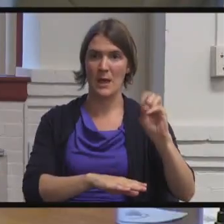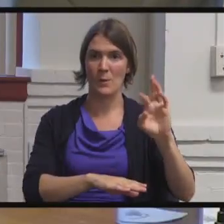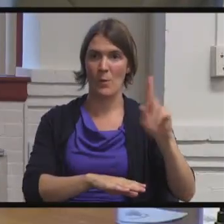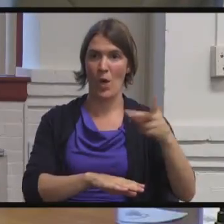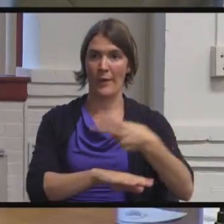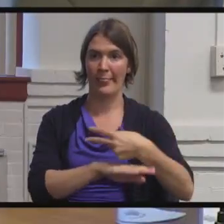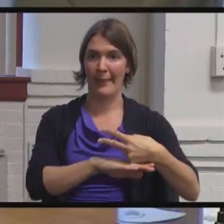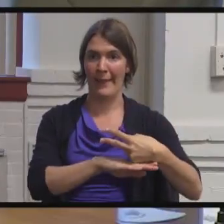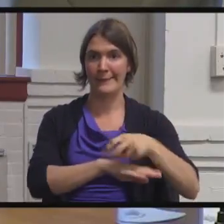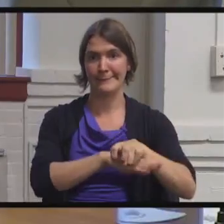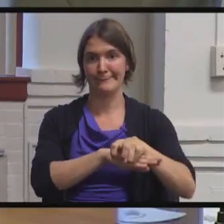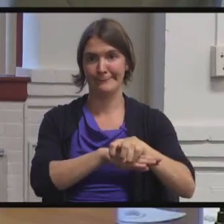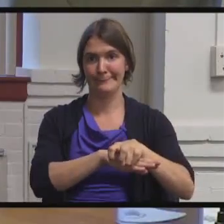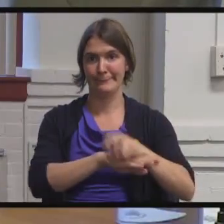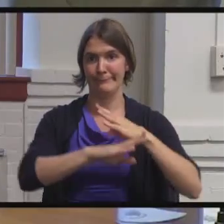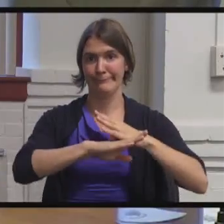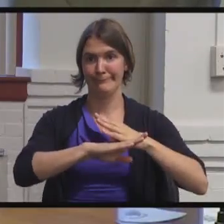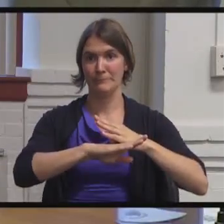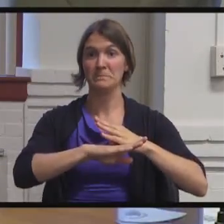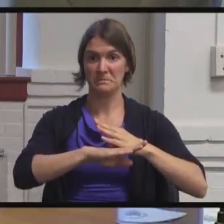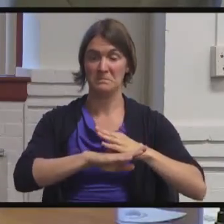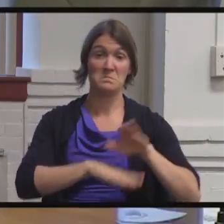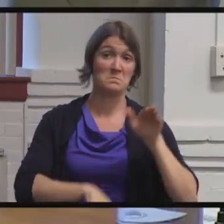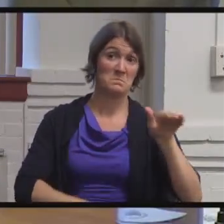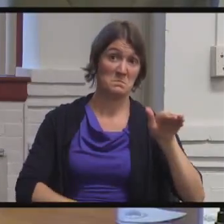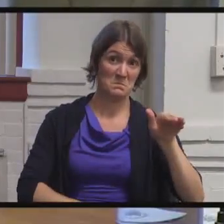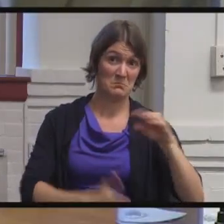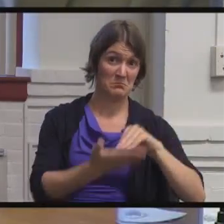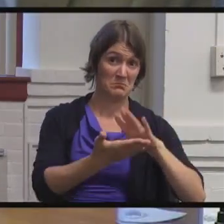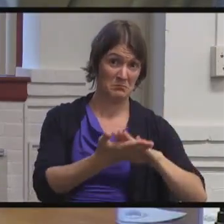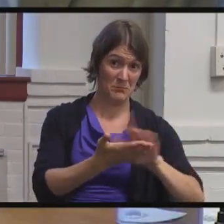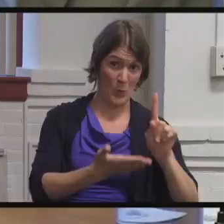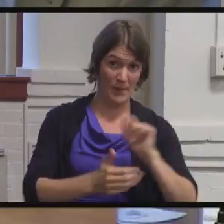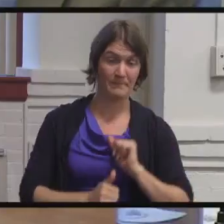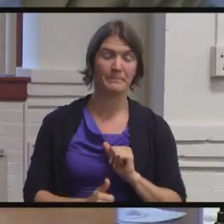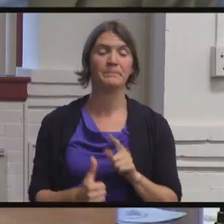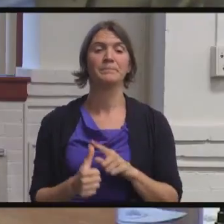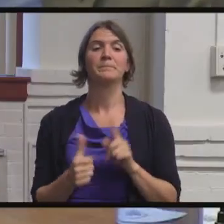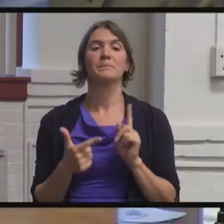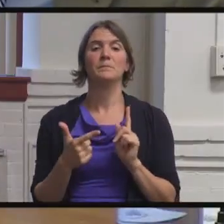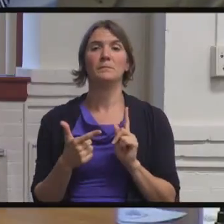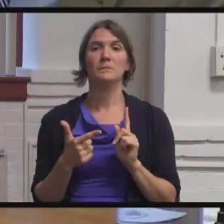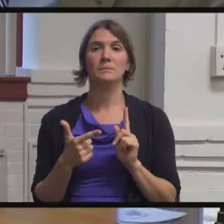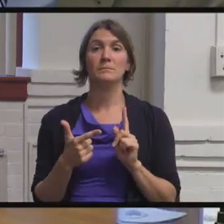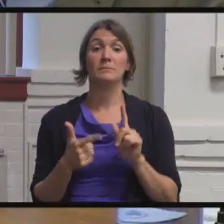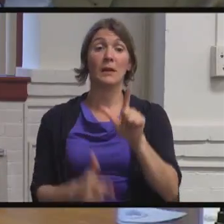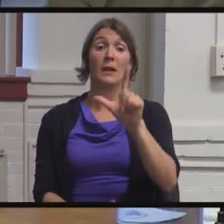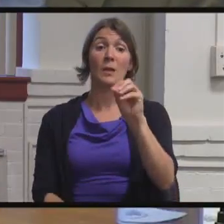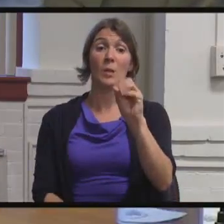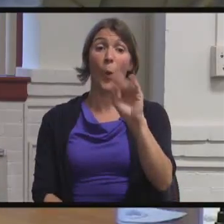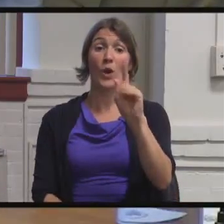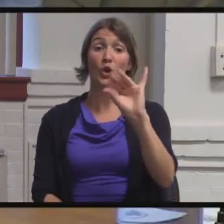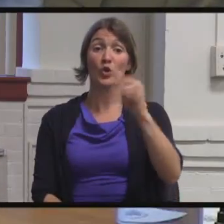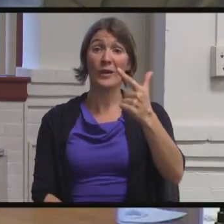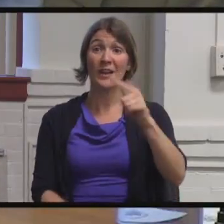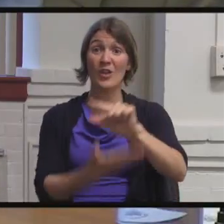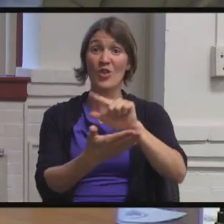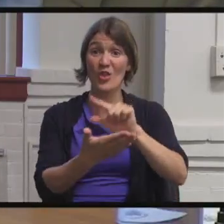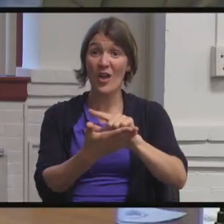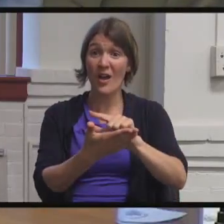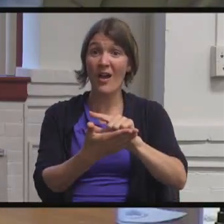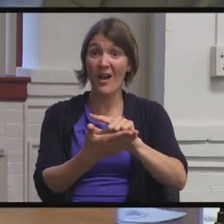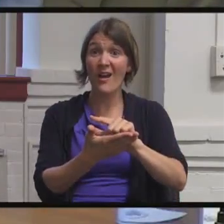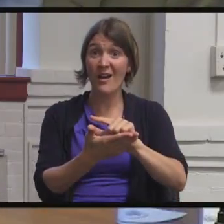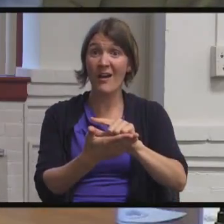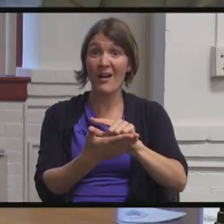relating to sit and lie on the sidewalk, while noting that loitering statutes and ordinances